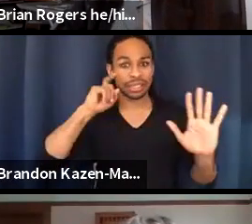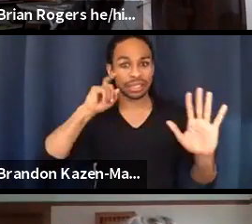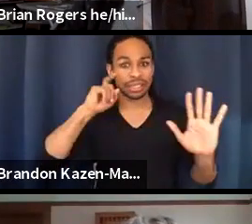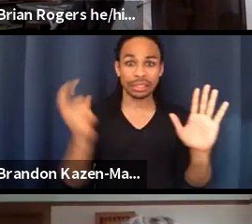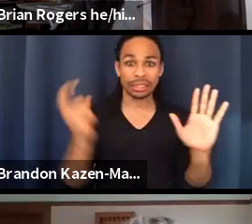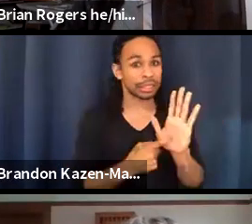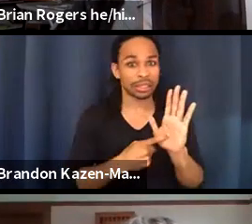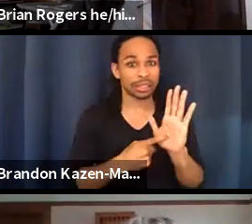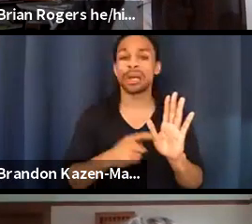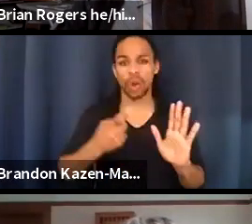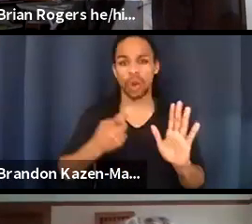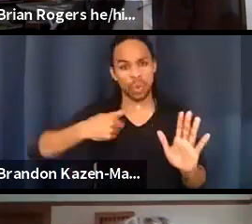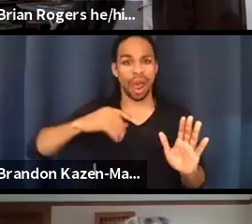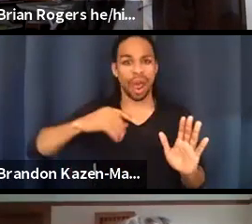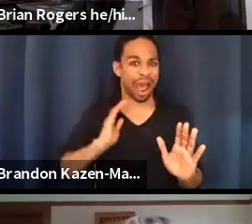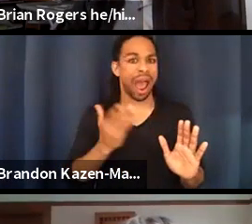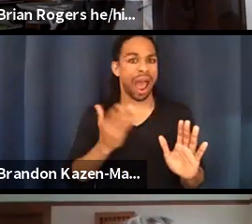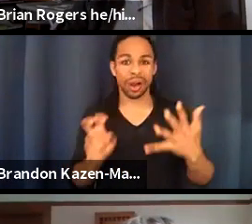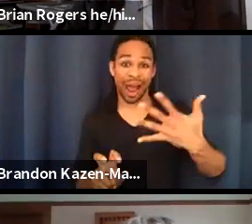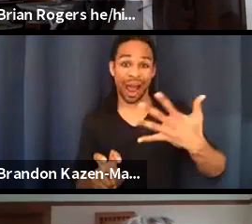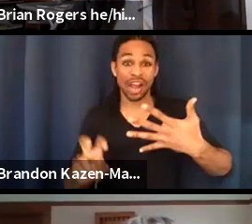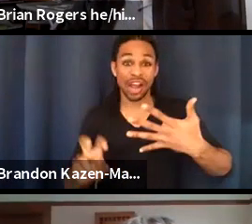fix it now.